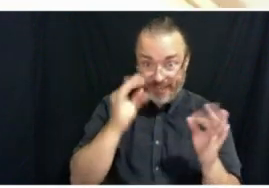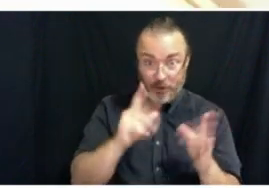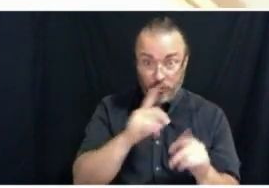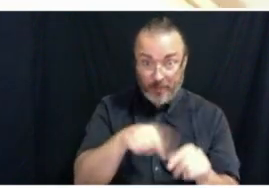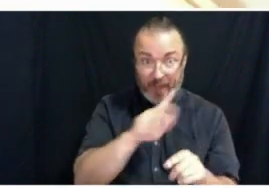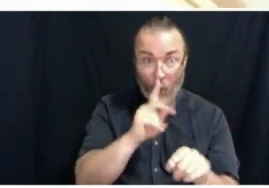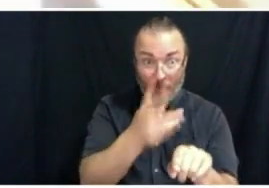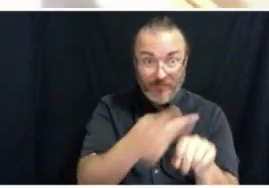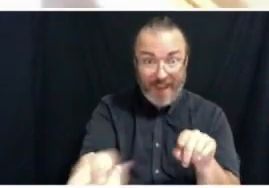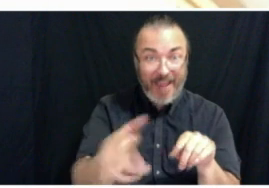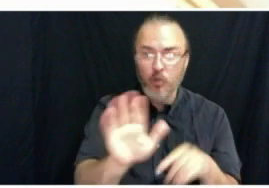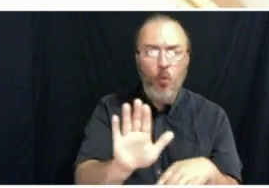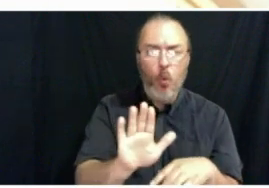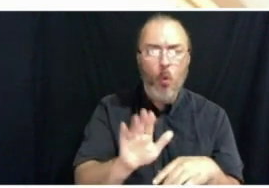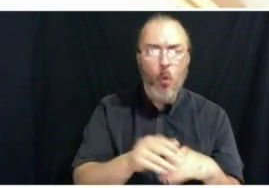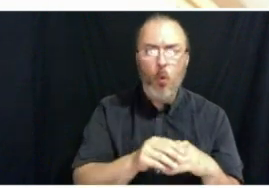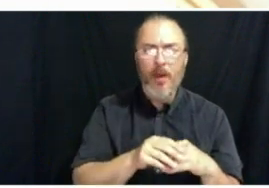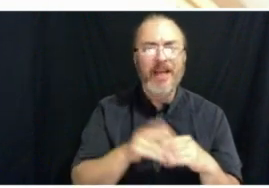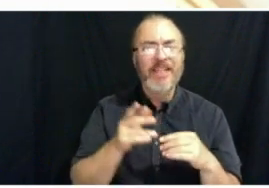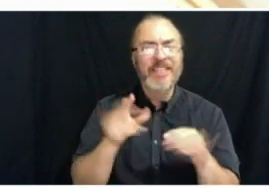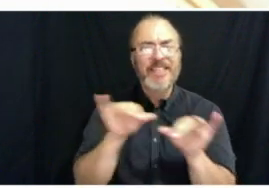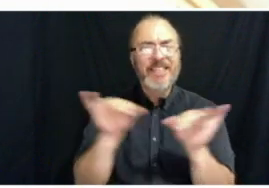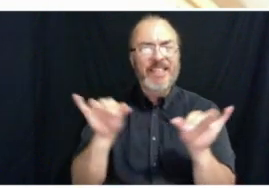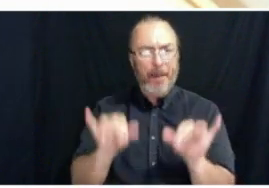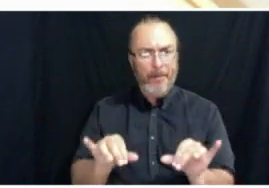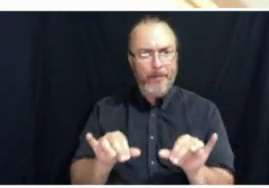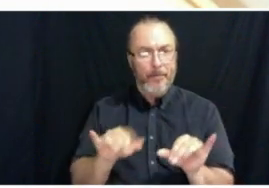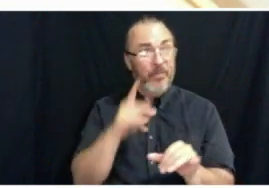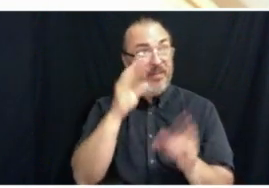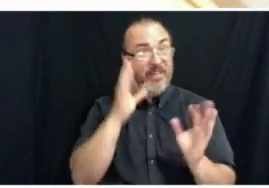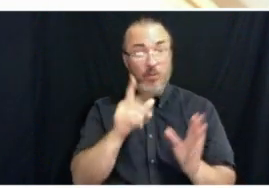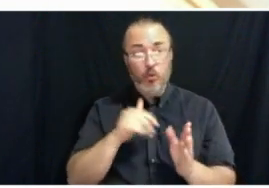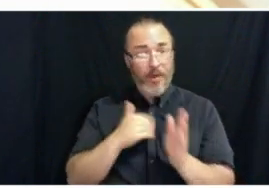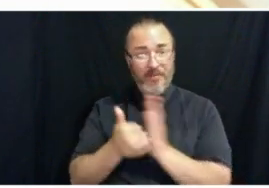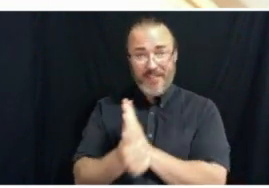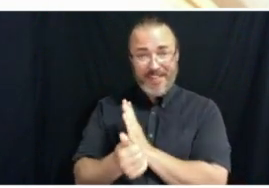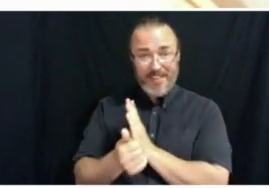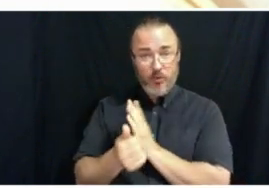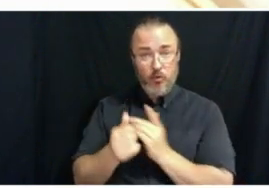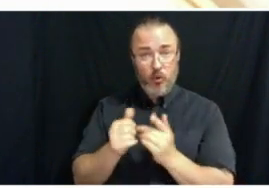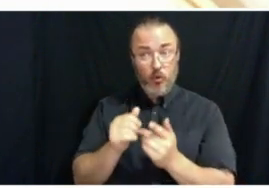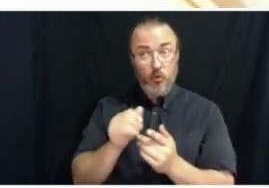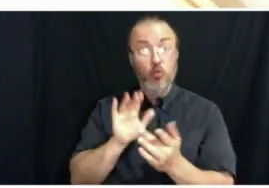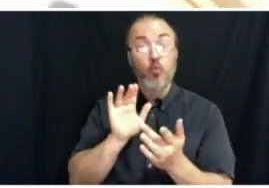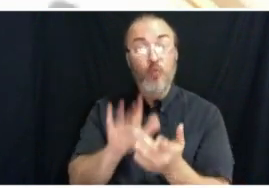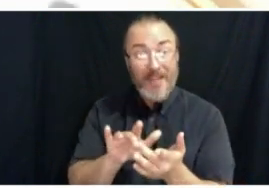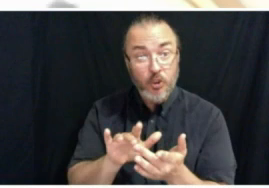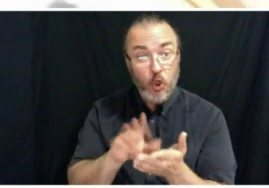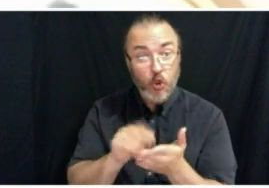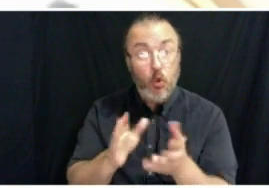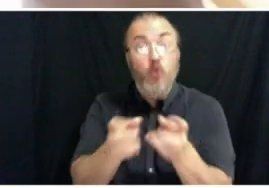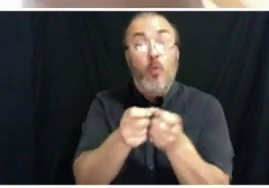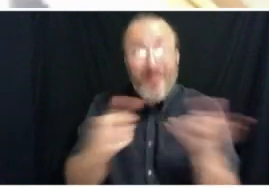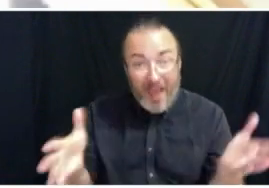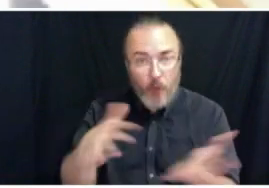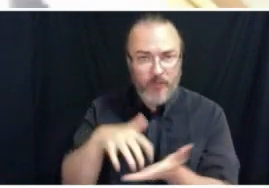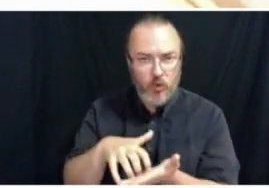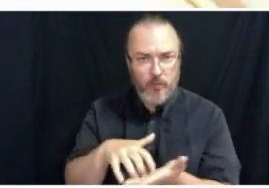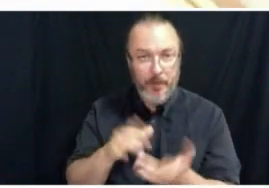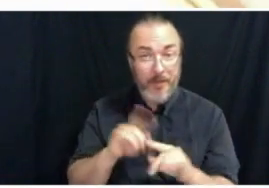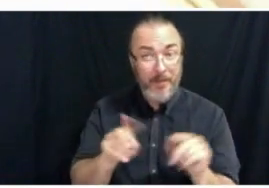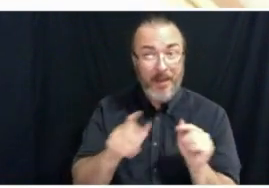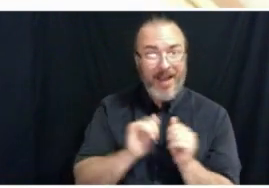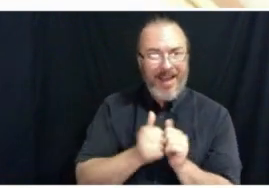puts teachers in the classroom without even the skills to reach students without special vulnerabilities. How can we make sure that teachers come to